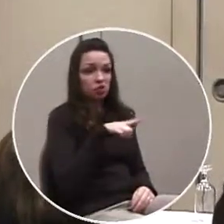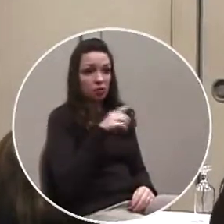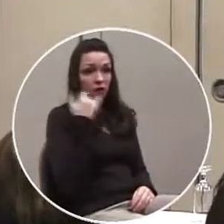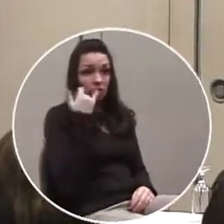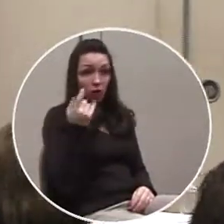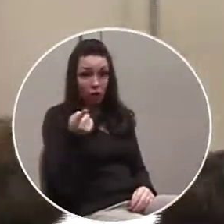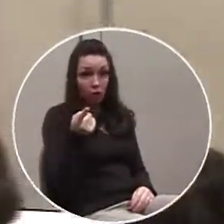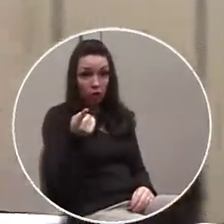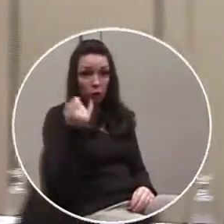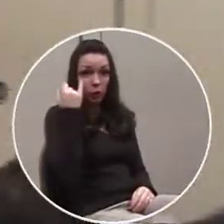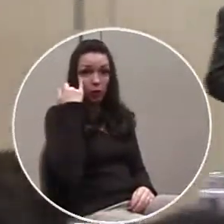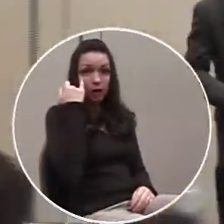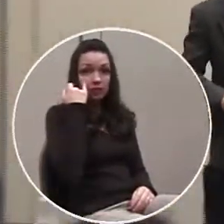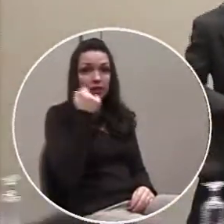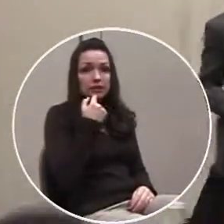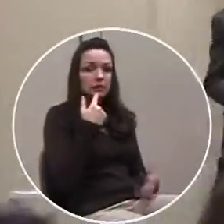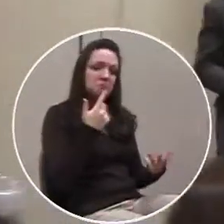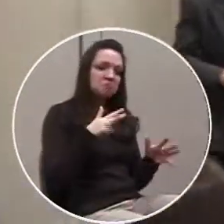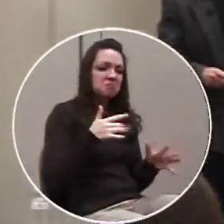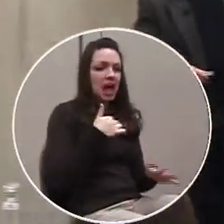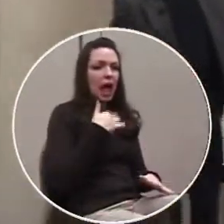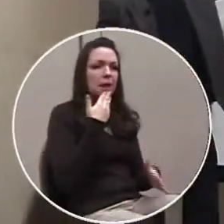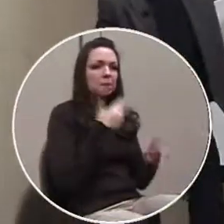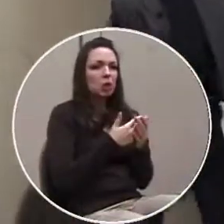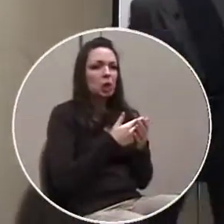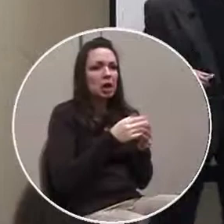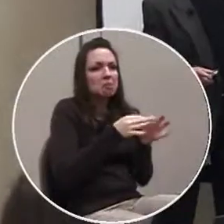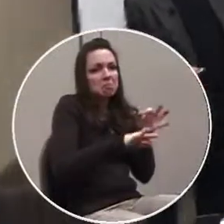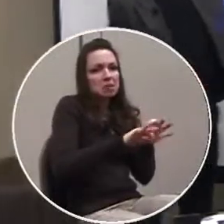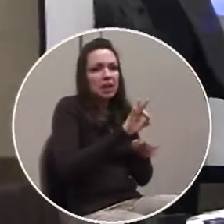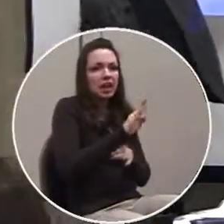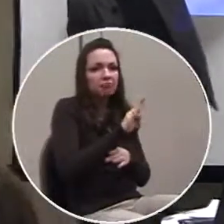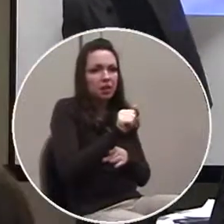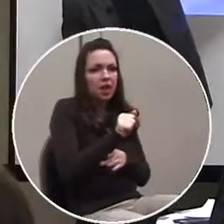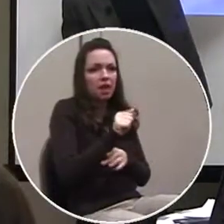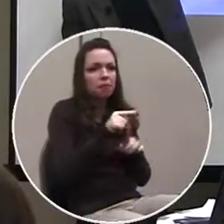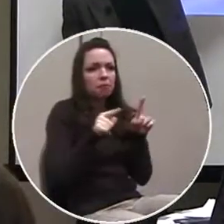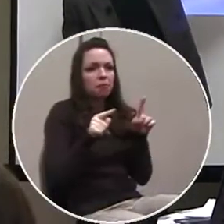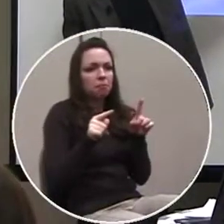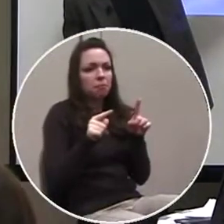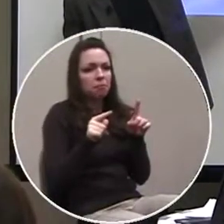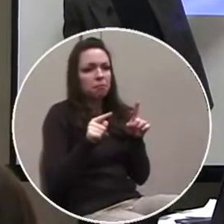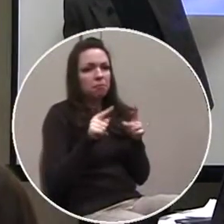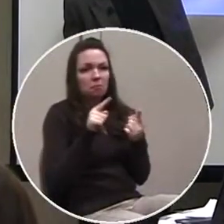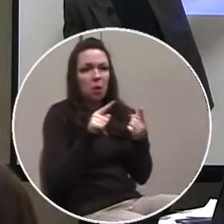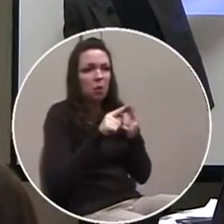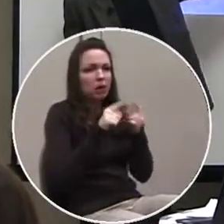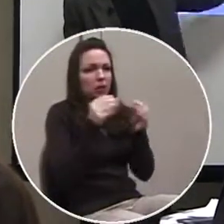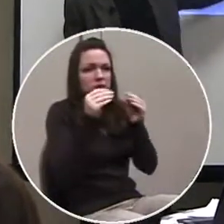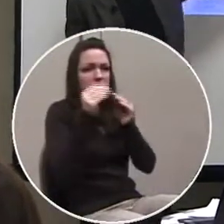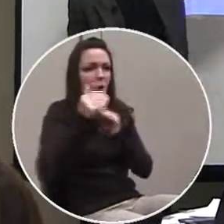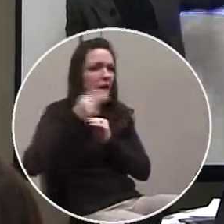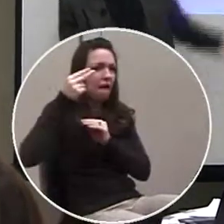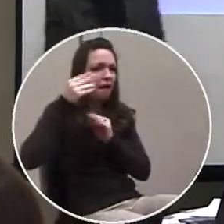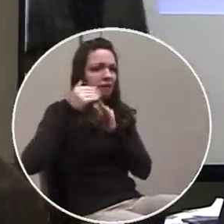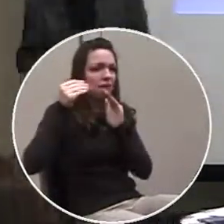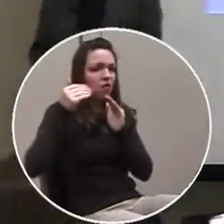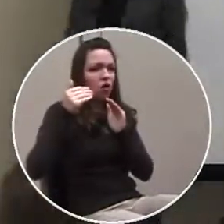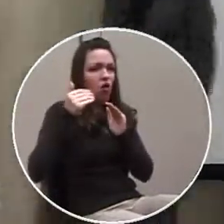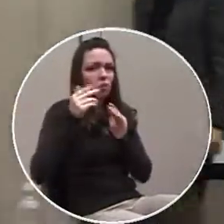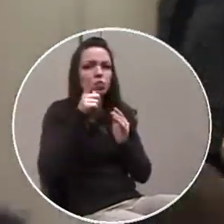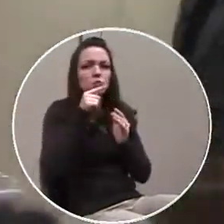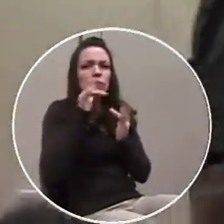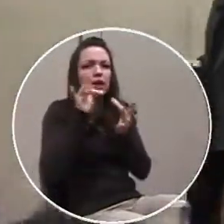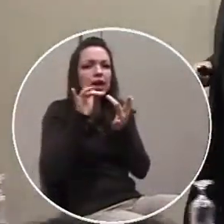say, I'm probably pretty good at a mini FBA, but when I start getting up into here, I'm not so sure. Who do they contact if they need more